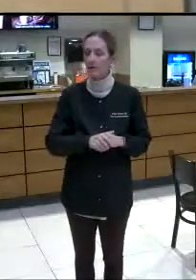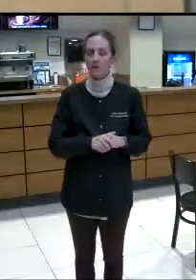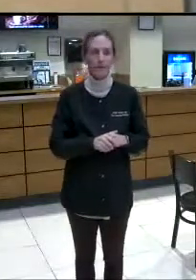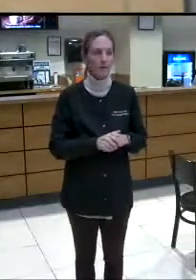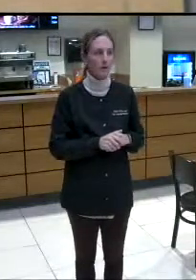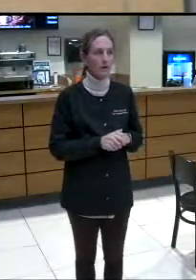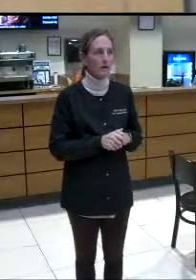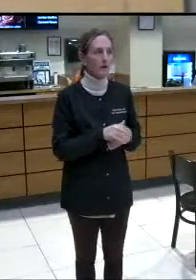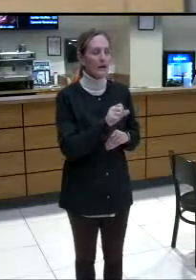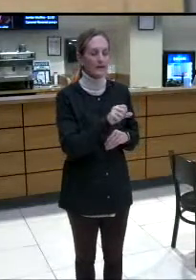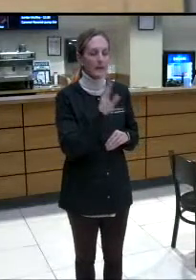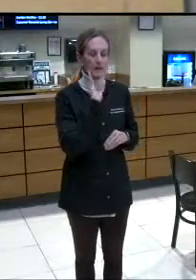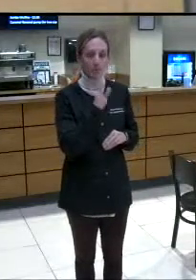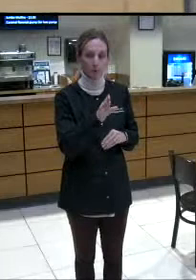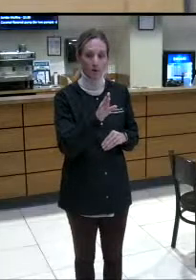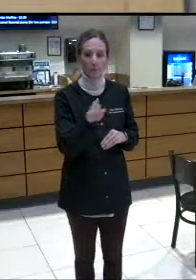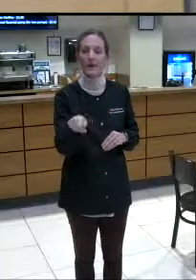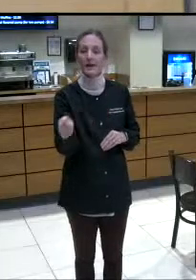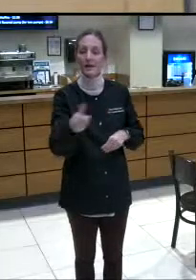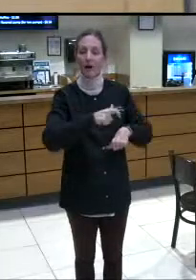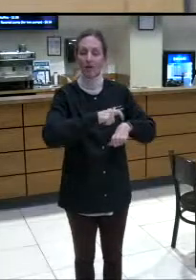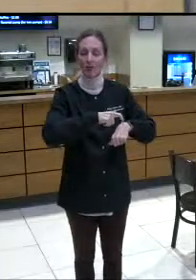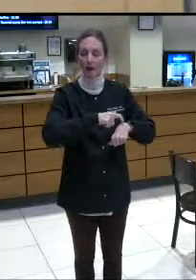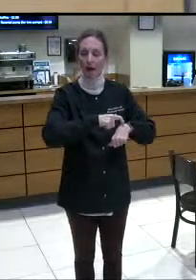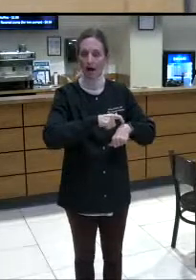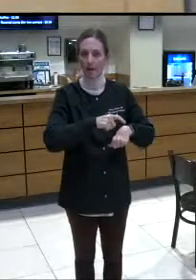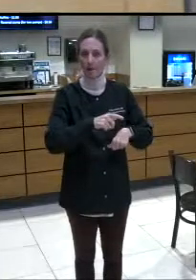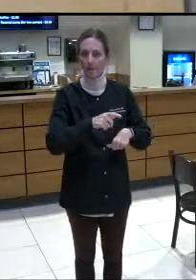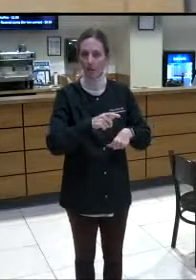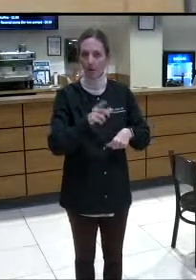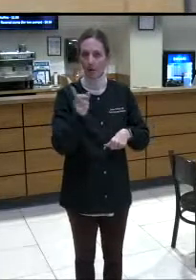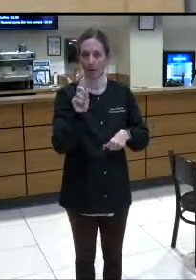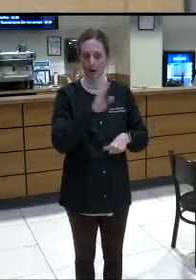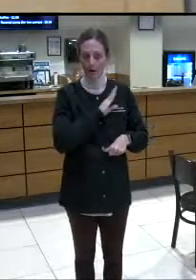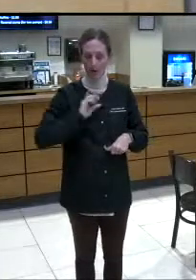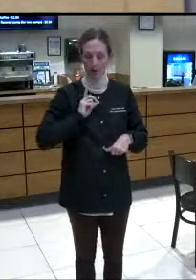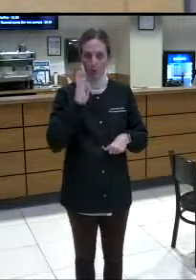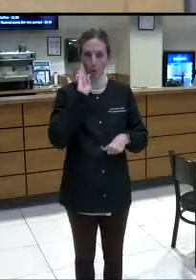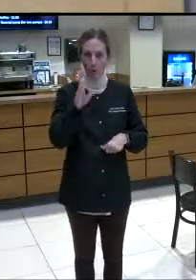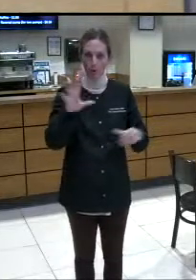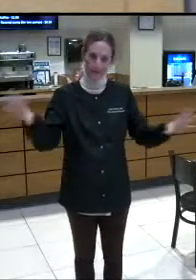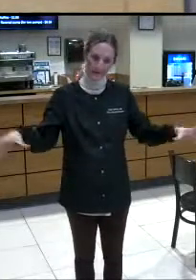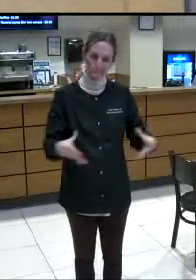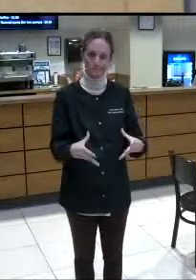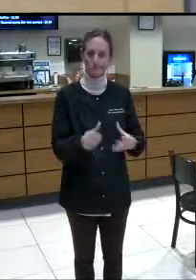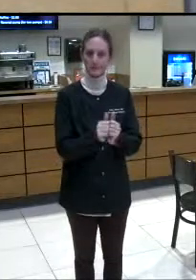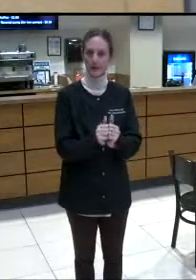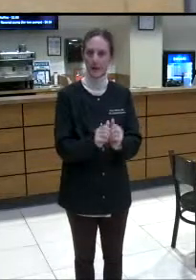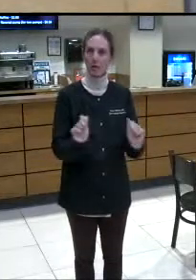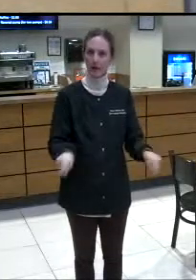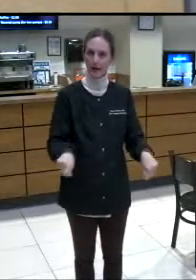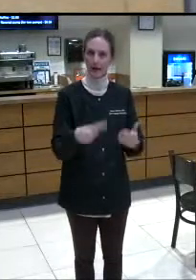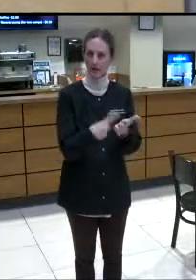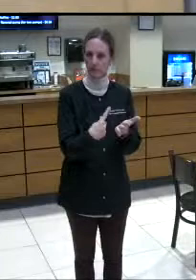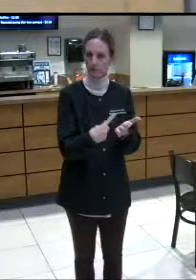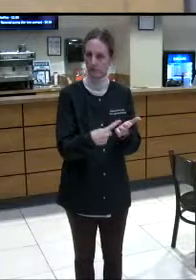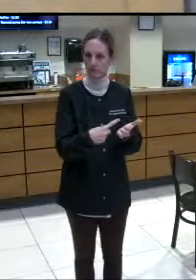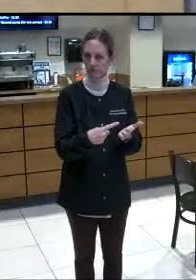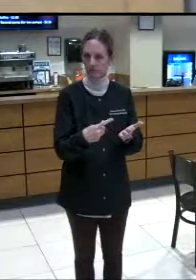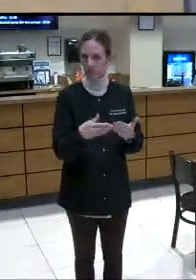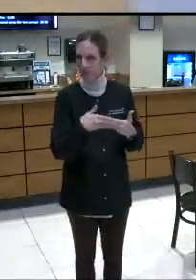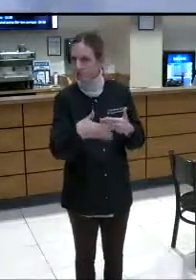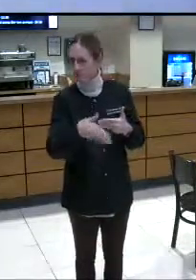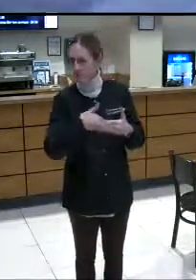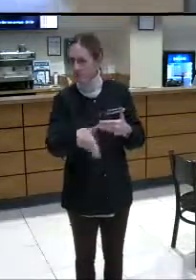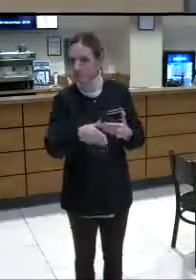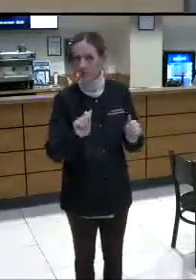Will there be another time that the whole board will be together to be able to have this discussion? Or majority of the board will be able to be together to